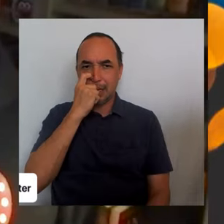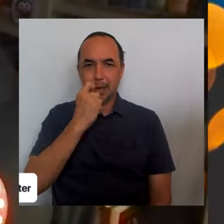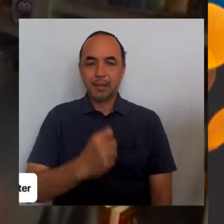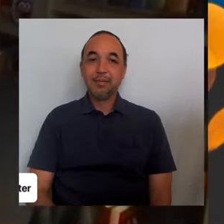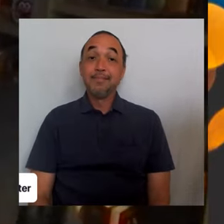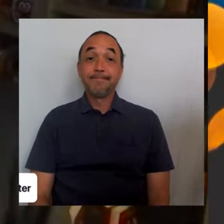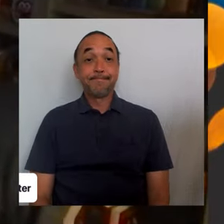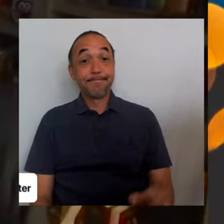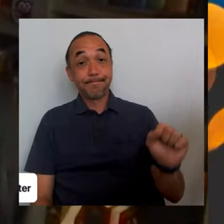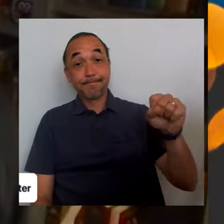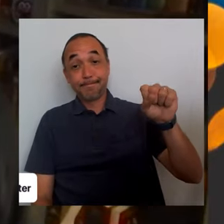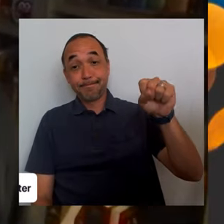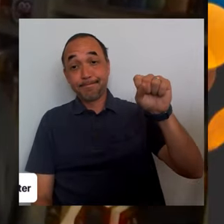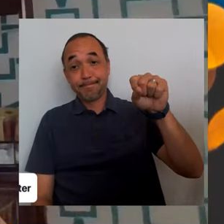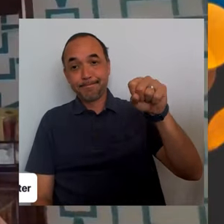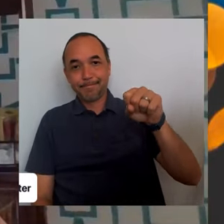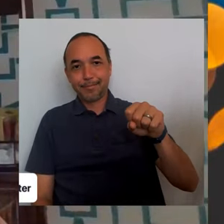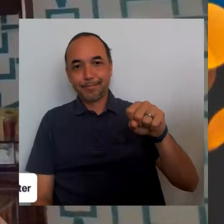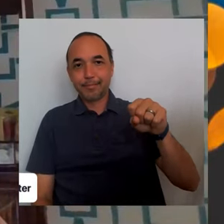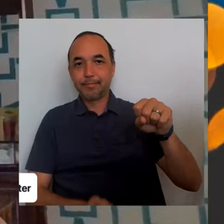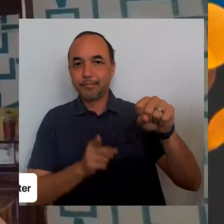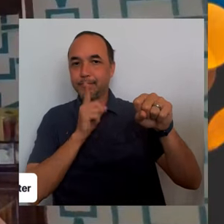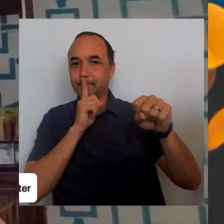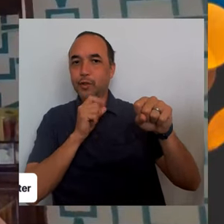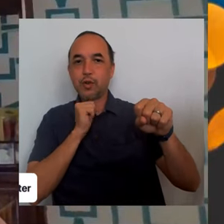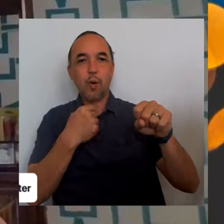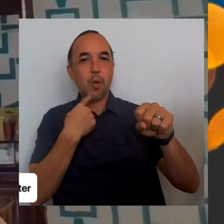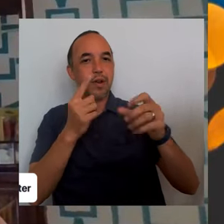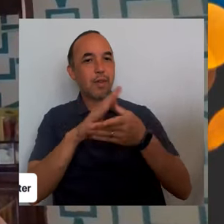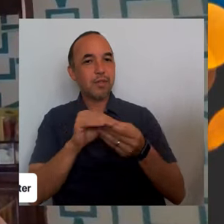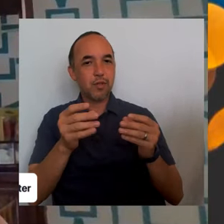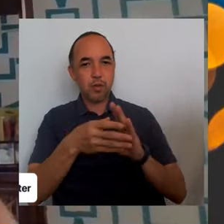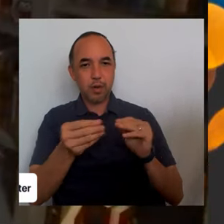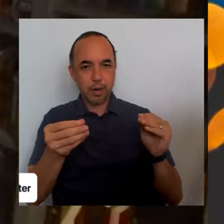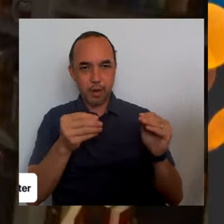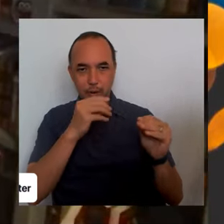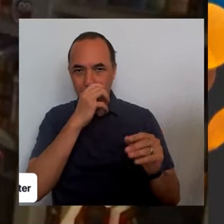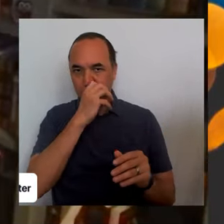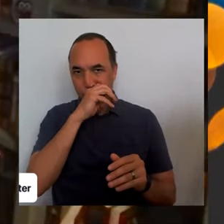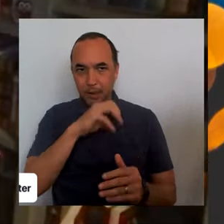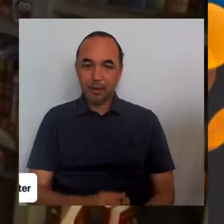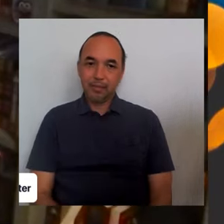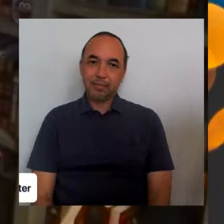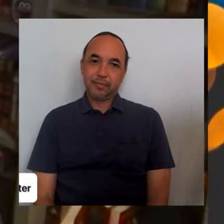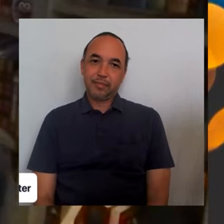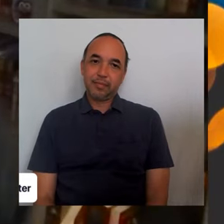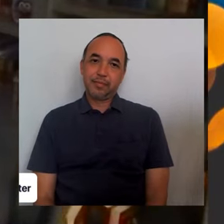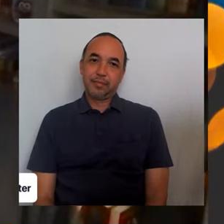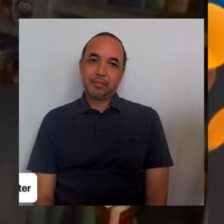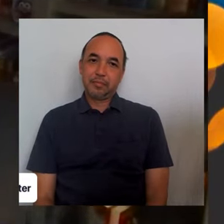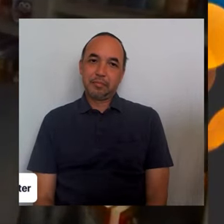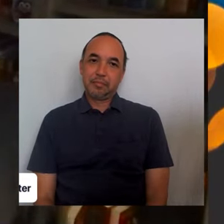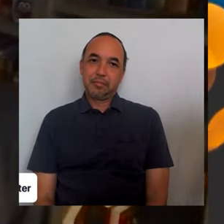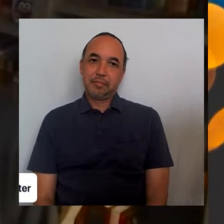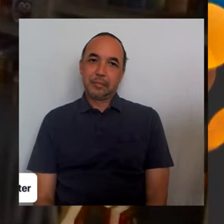Of course. Thank you. And do not tell the story. Oh, yes.